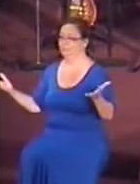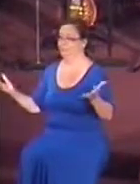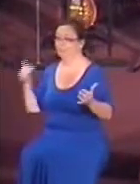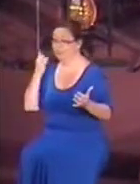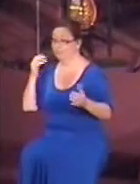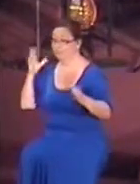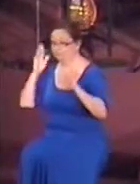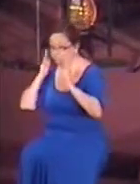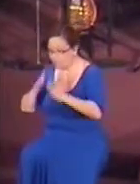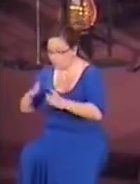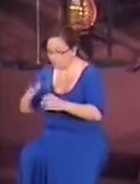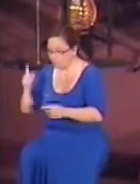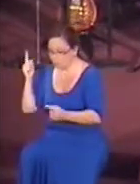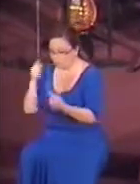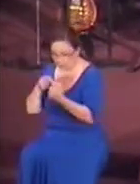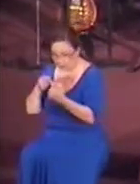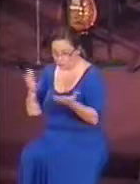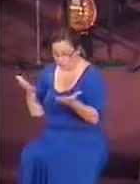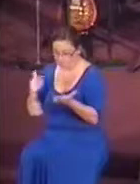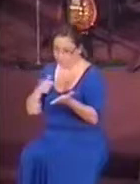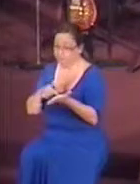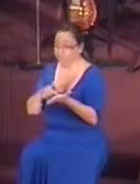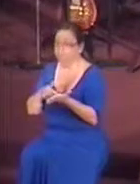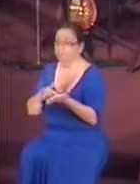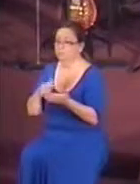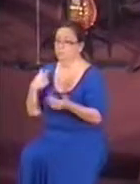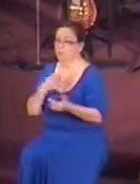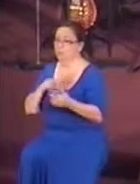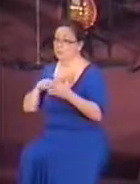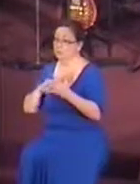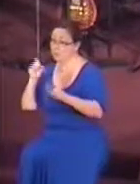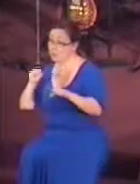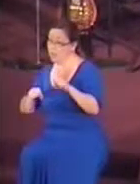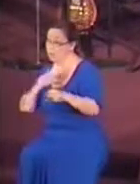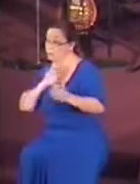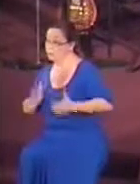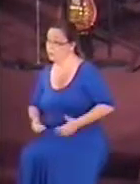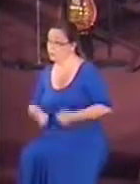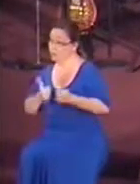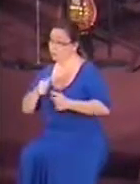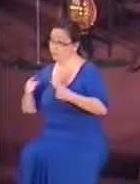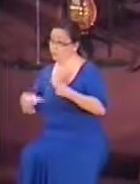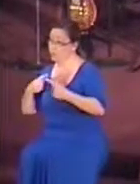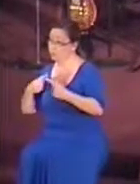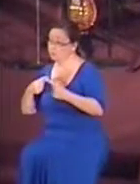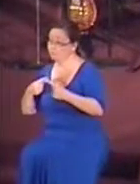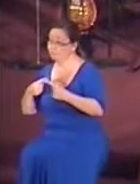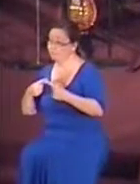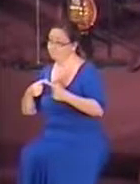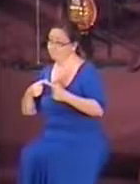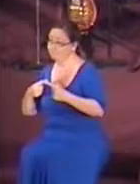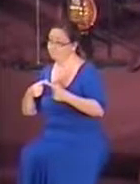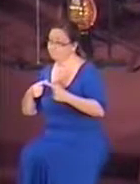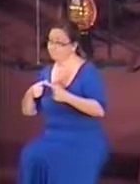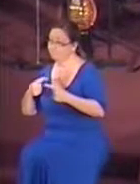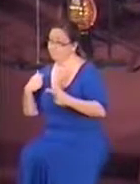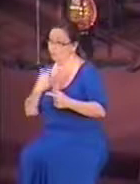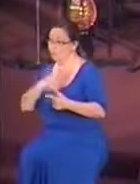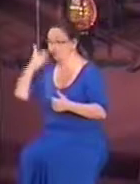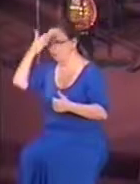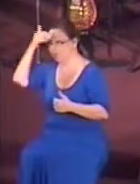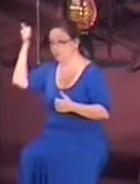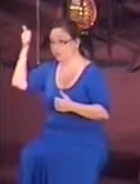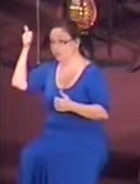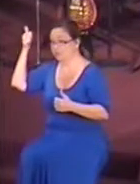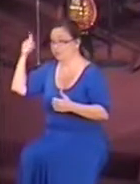in on a single point, it would be this. We begin doubting Christianity when we lose sight of its foundation, which is the